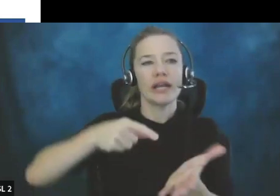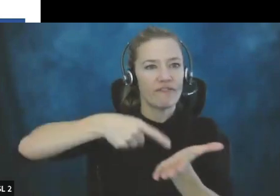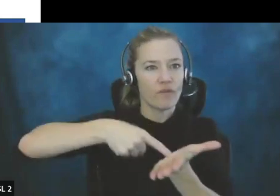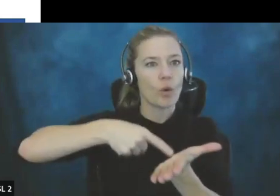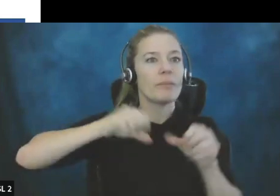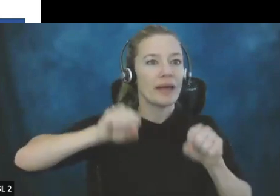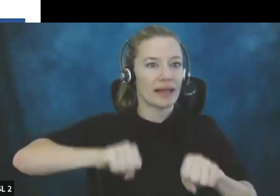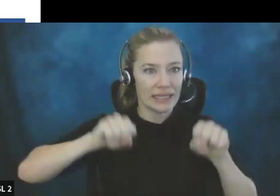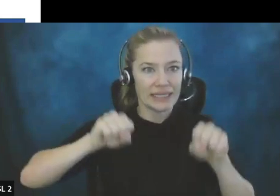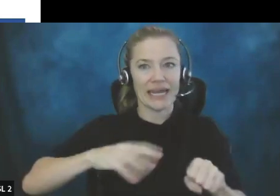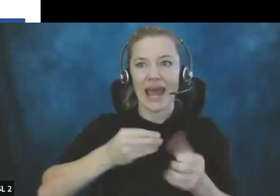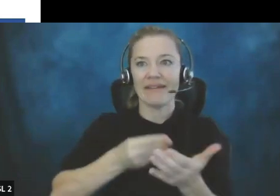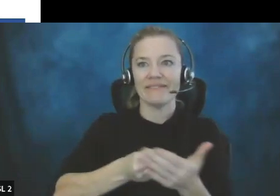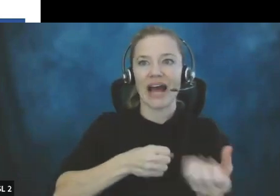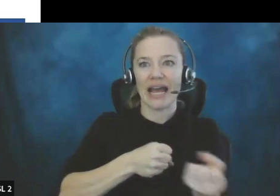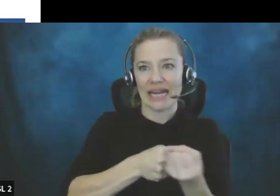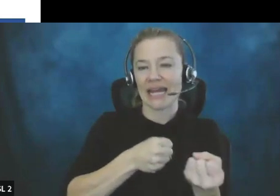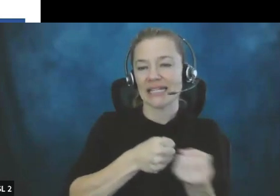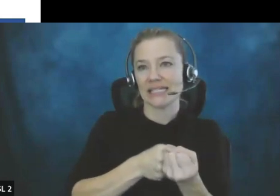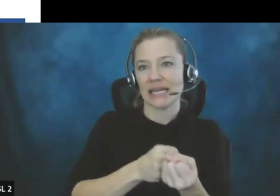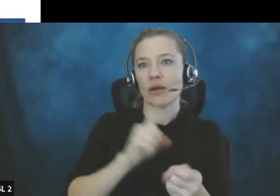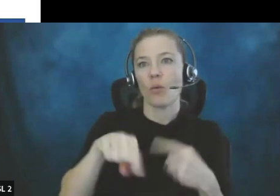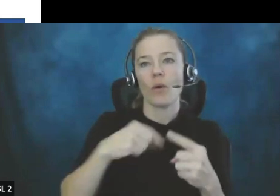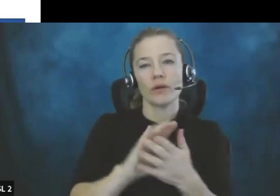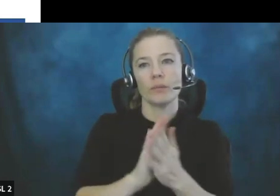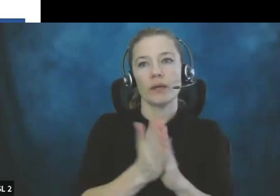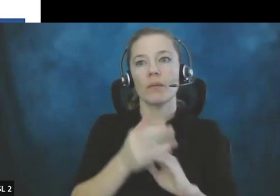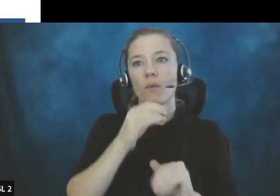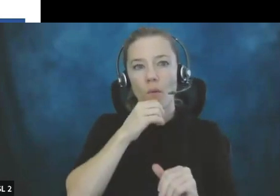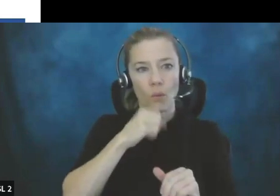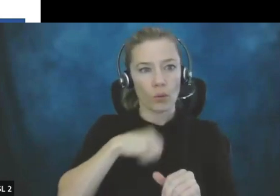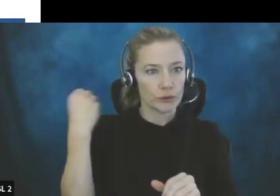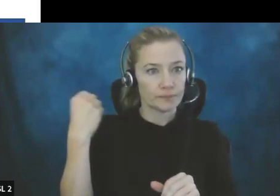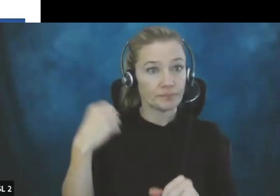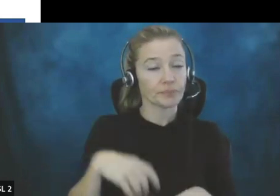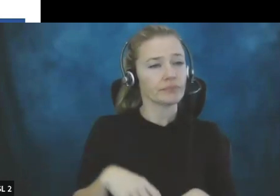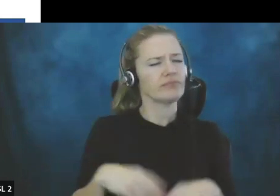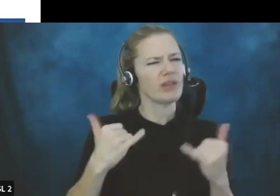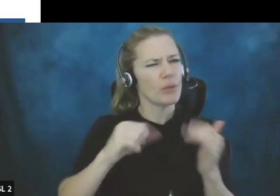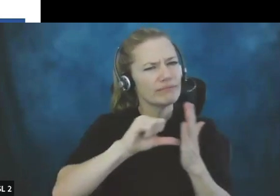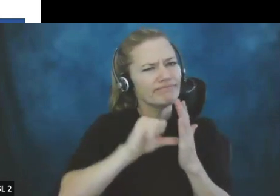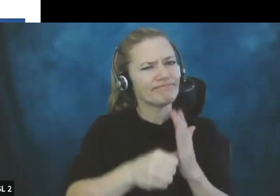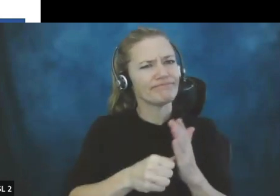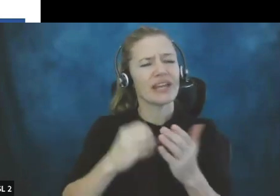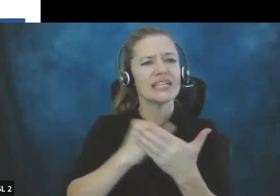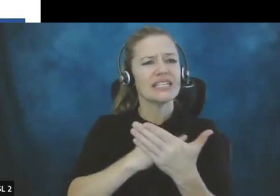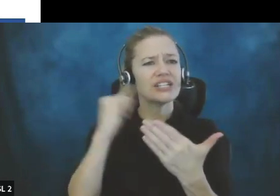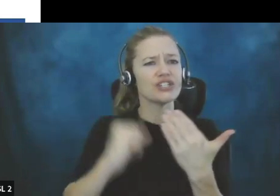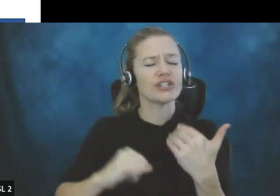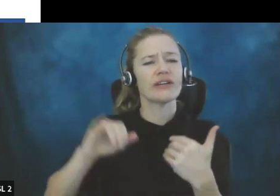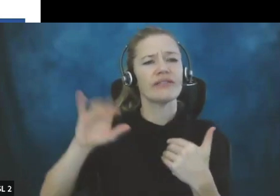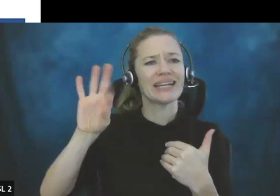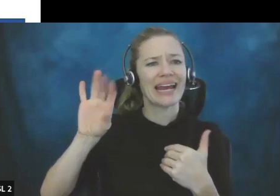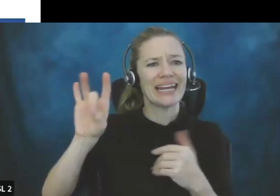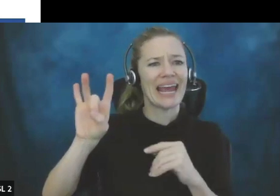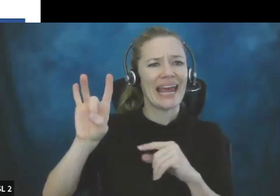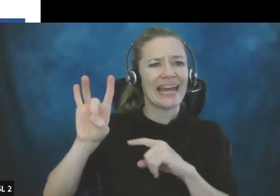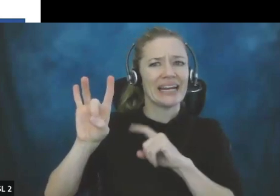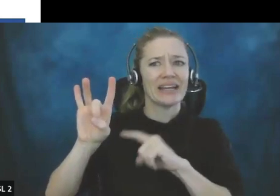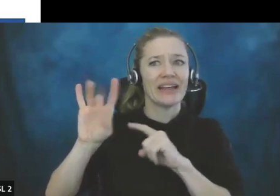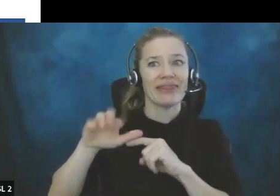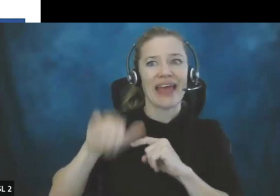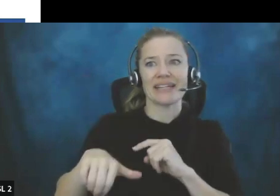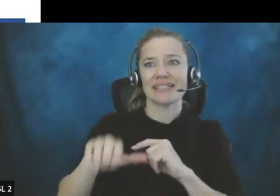about affordability and financing and being able to afford aging. So I want to highlight Initiative 98, which we're